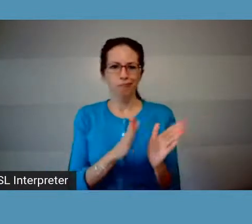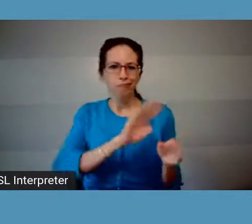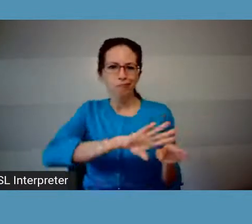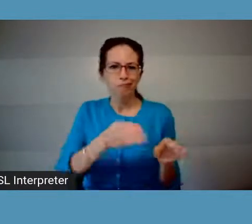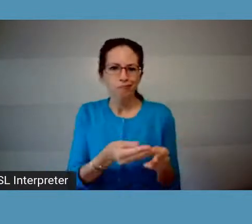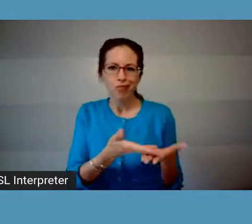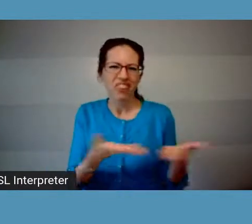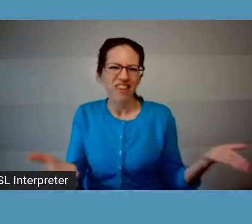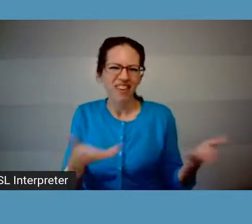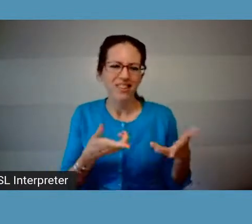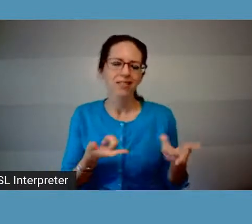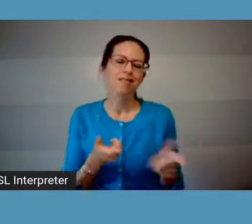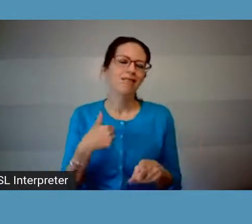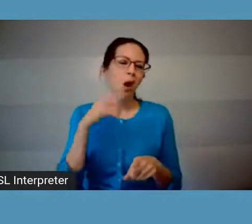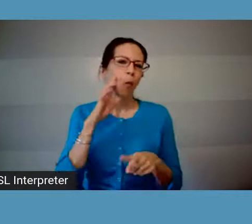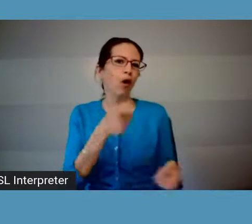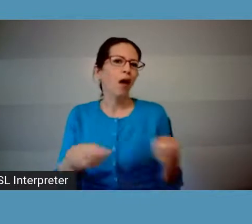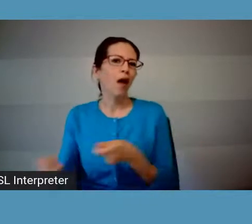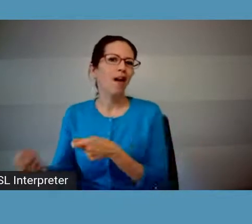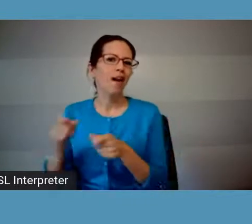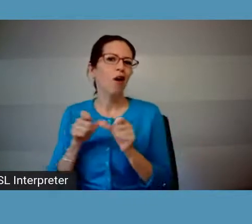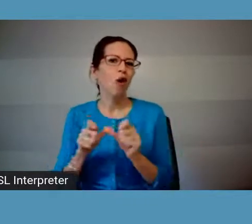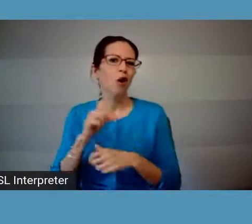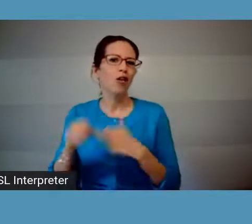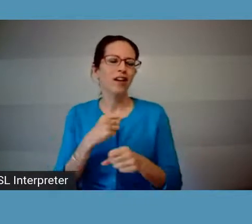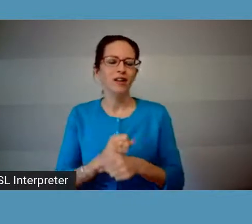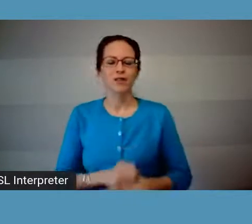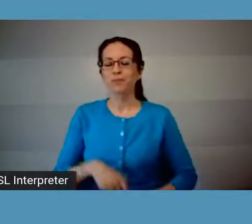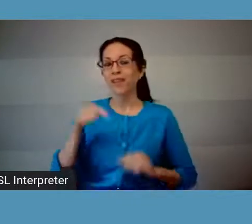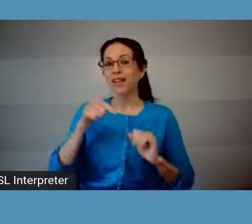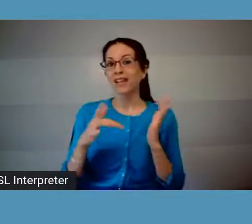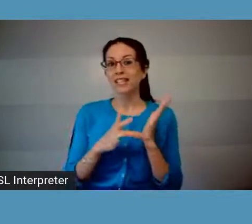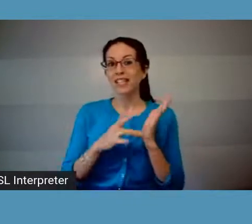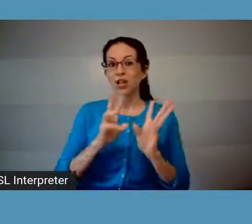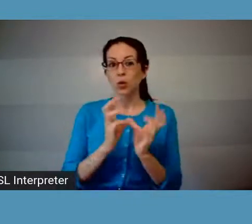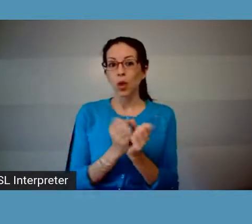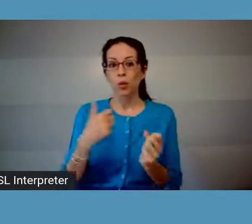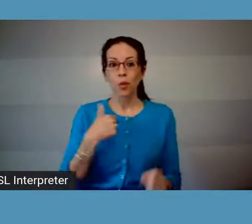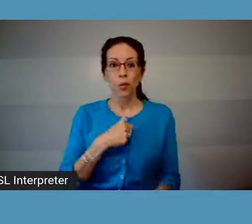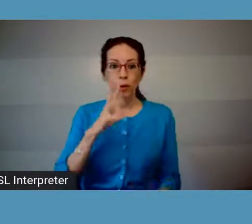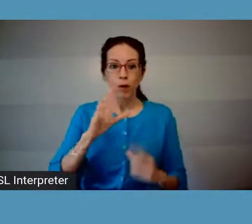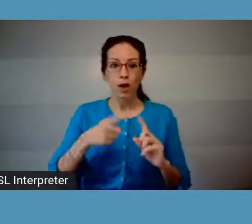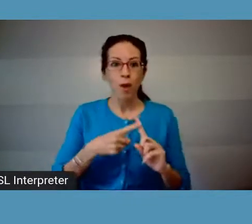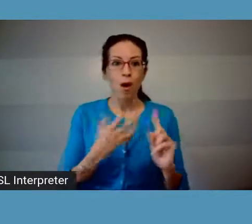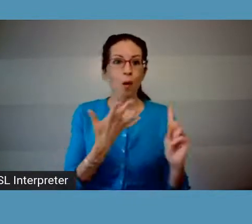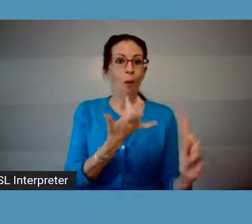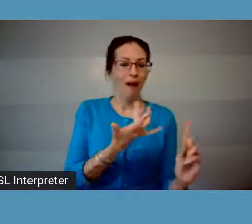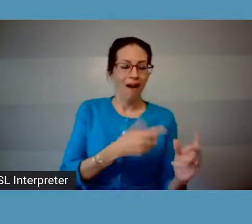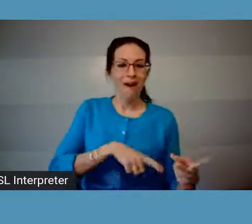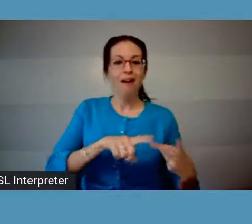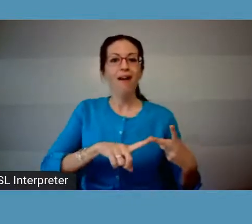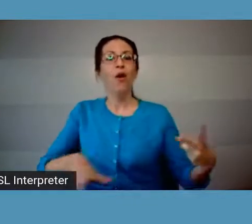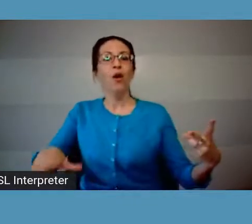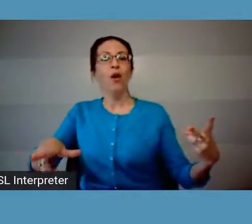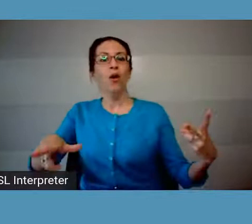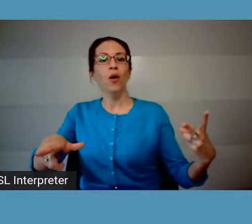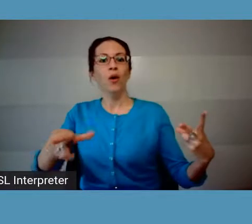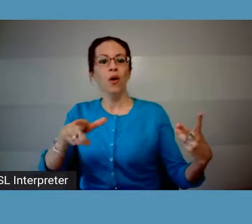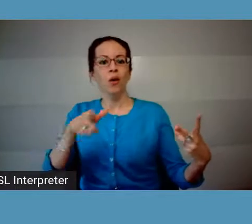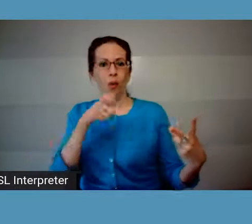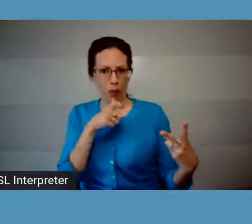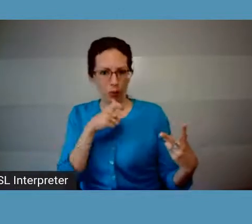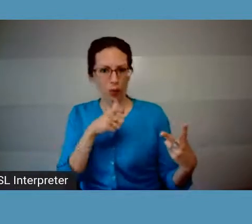year. This technical workshop will address the why and who of collections digitization